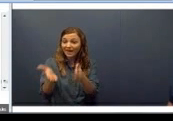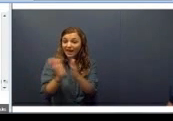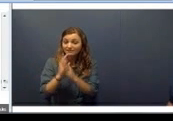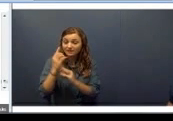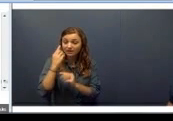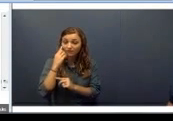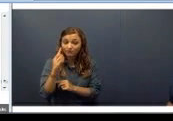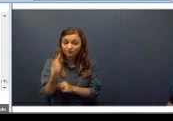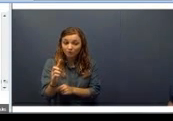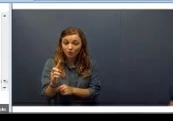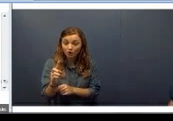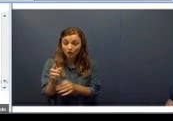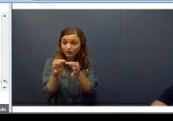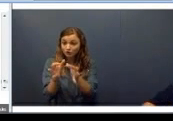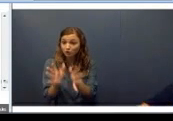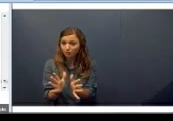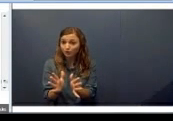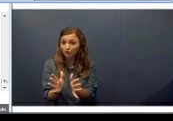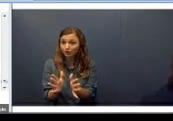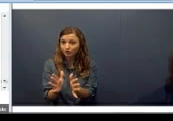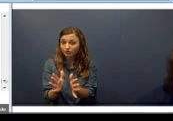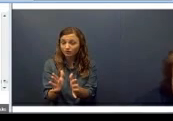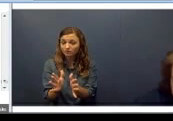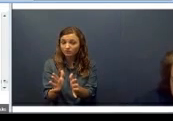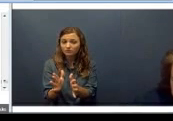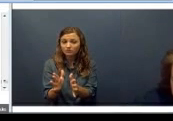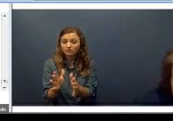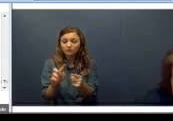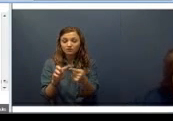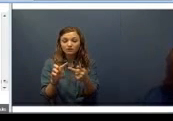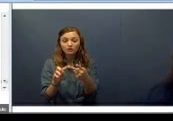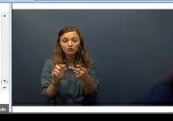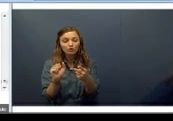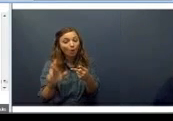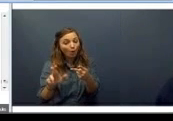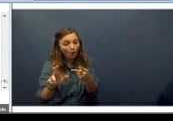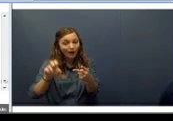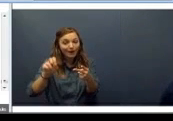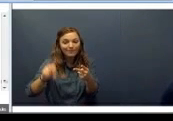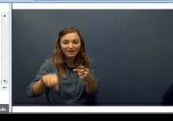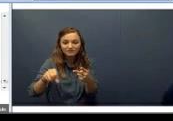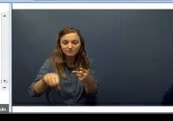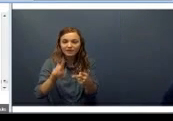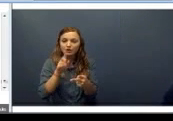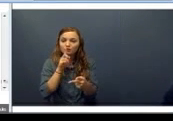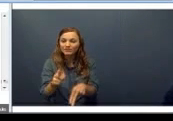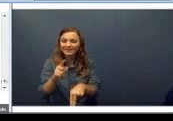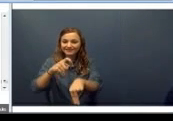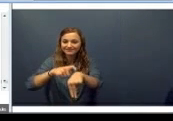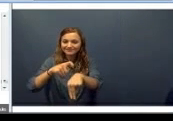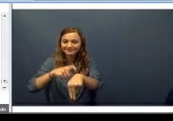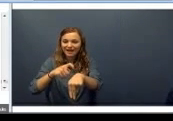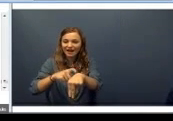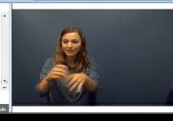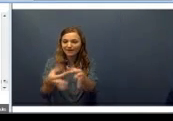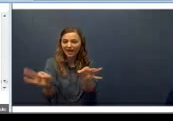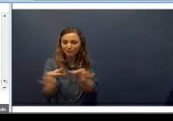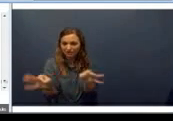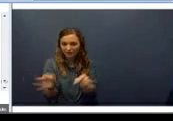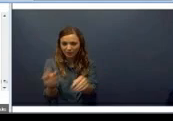things. They'll either be asking for an interpreter or